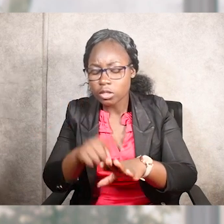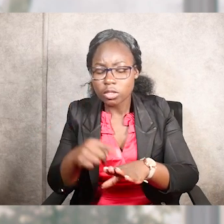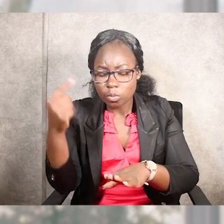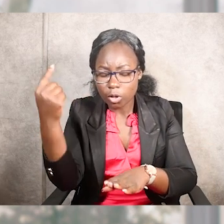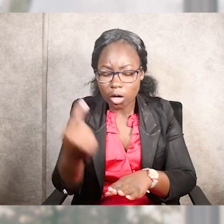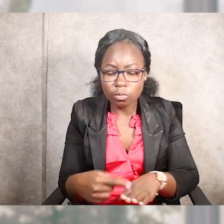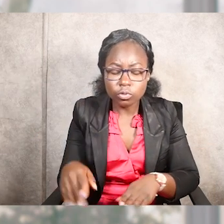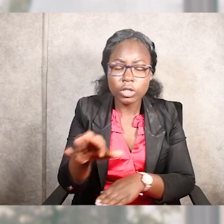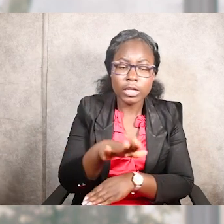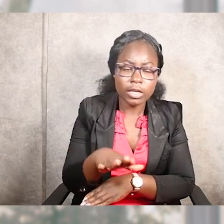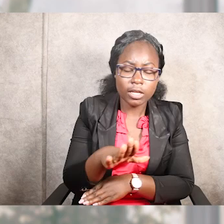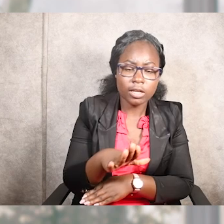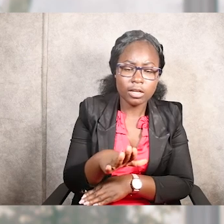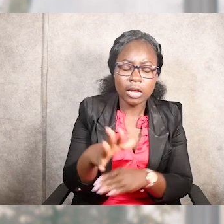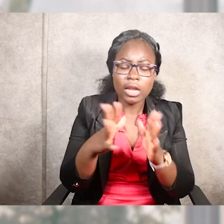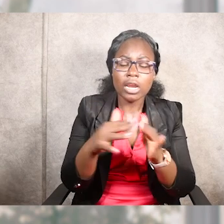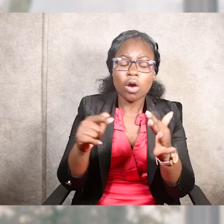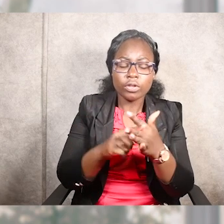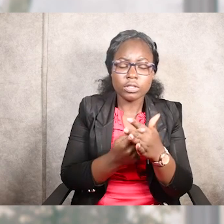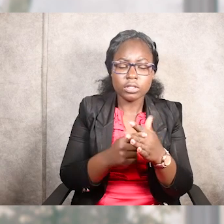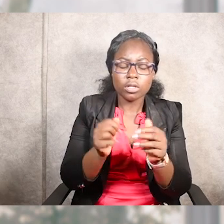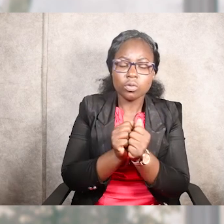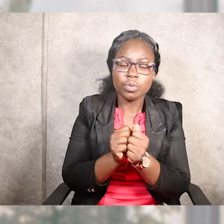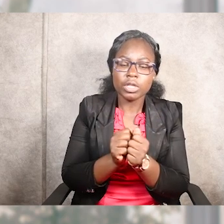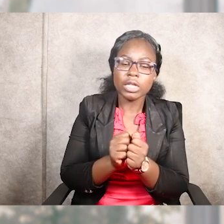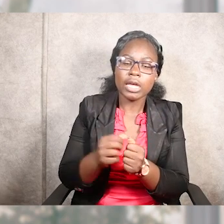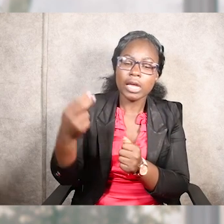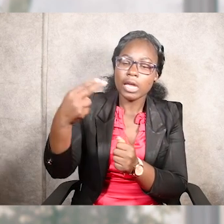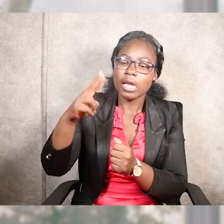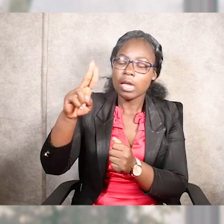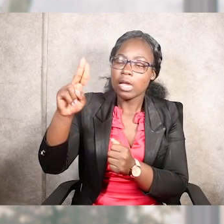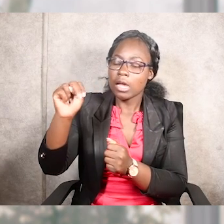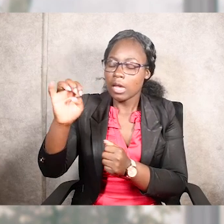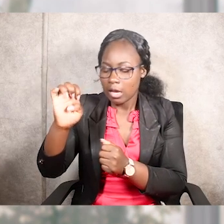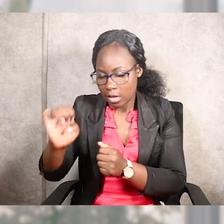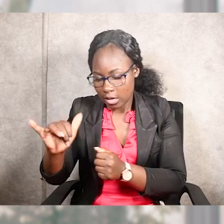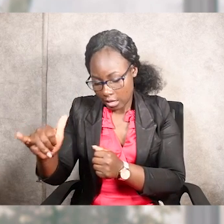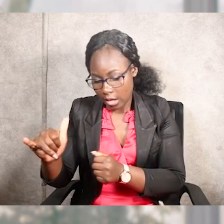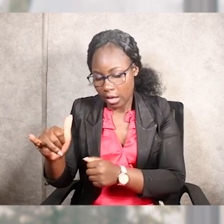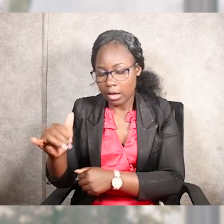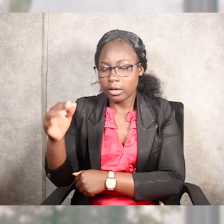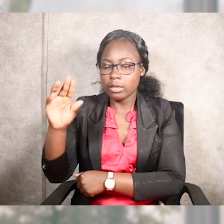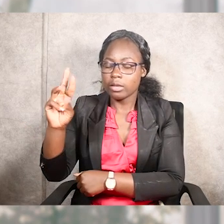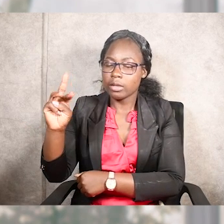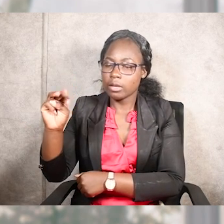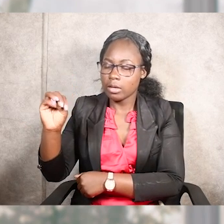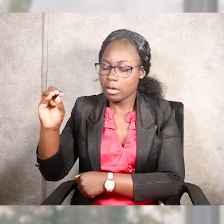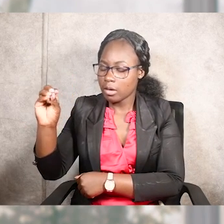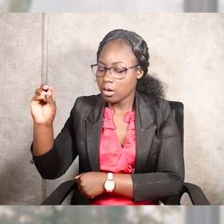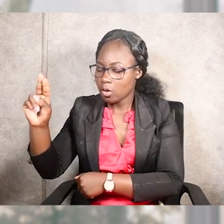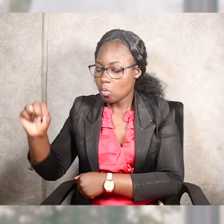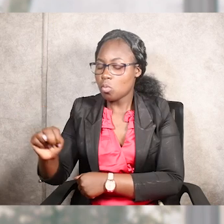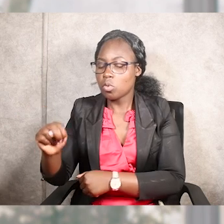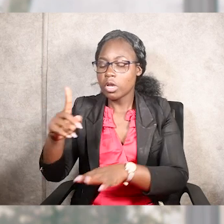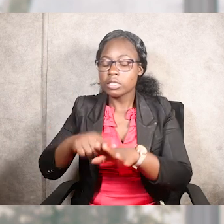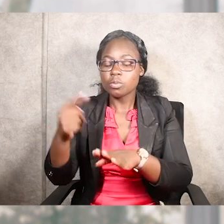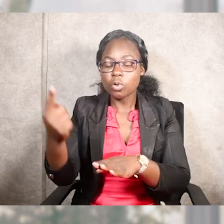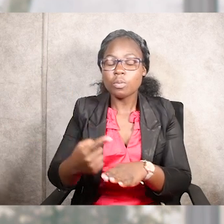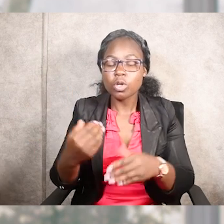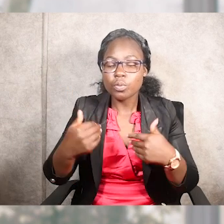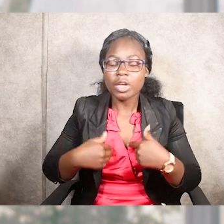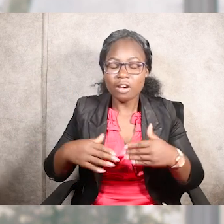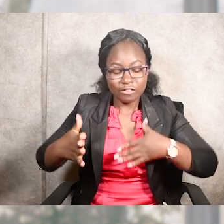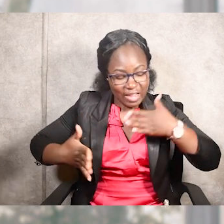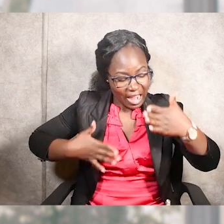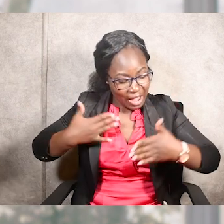cyberspace. So it starts with what we call honeymoon. When you get into new technologies, you have that excitement, you have curiosity,